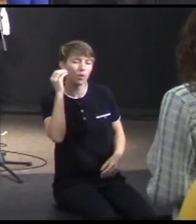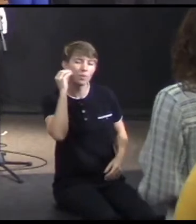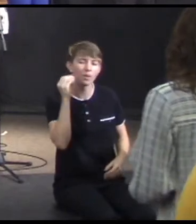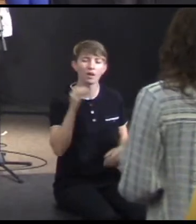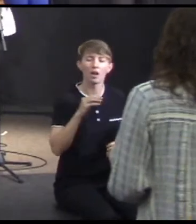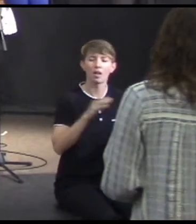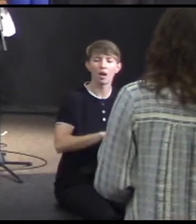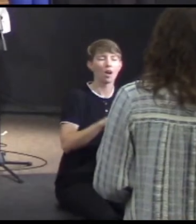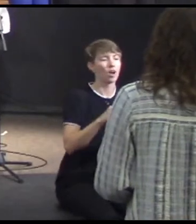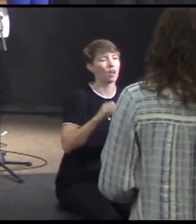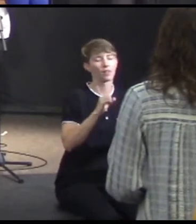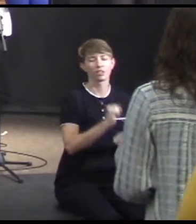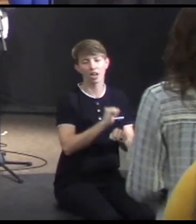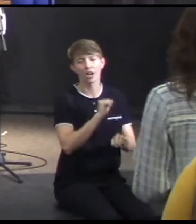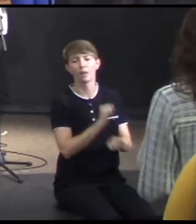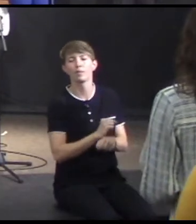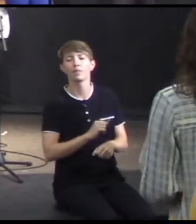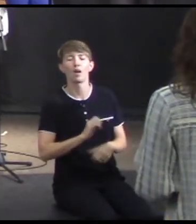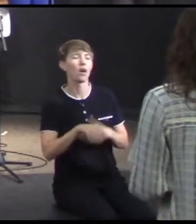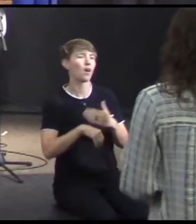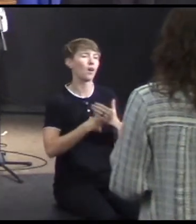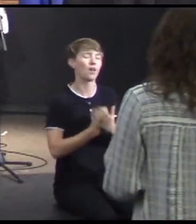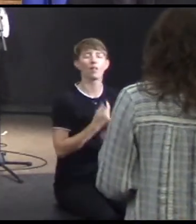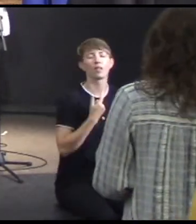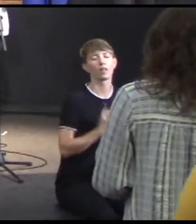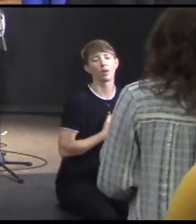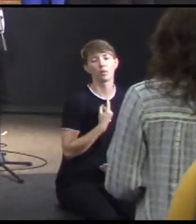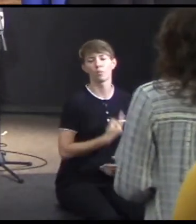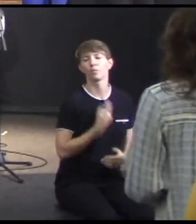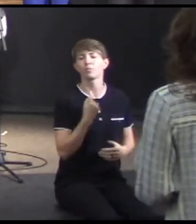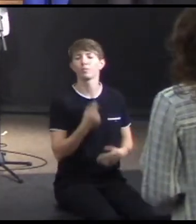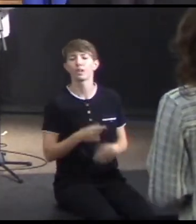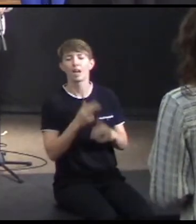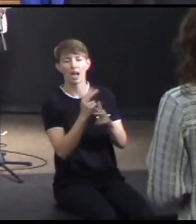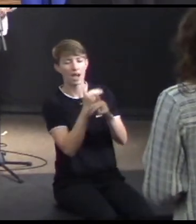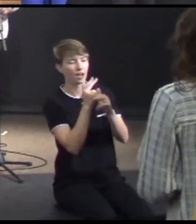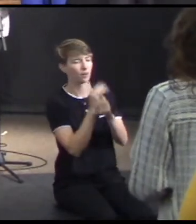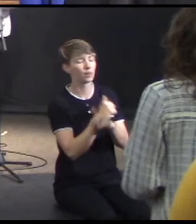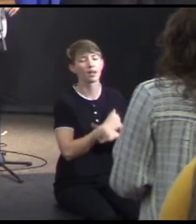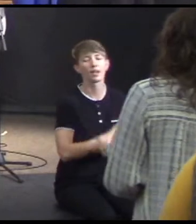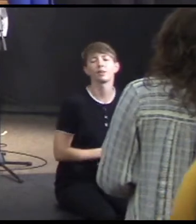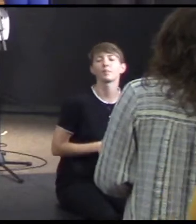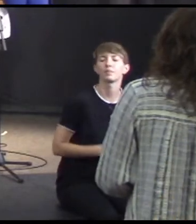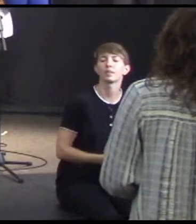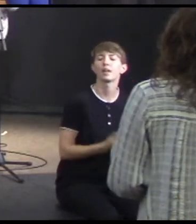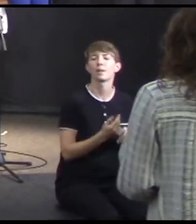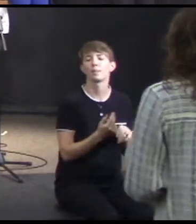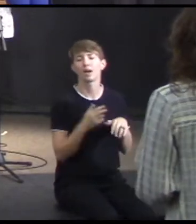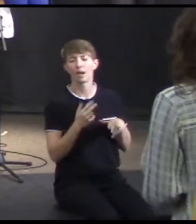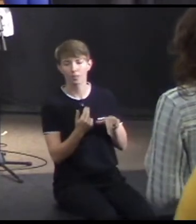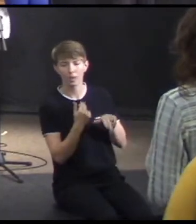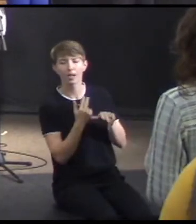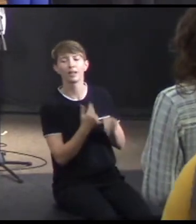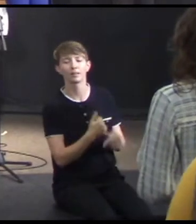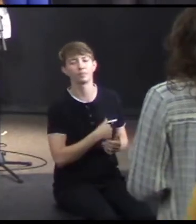the home, on the job, on the job, all alone, highway, highway.